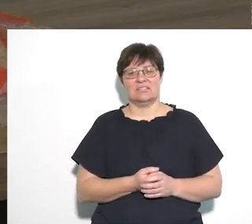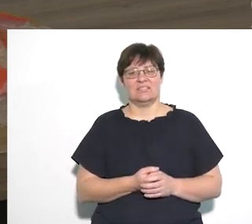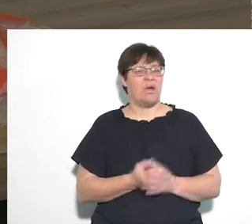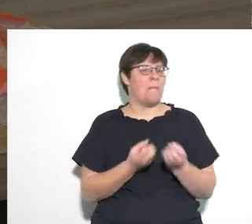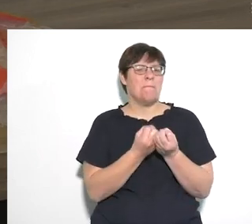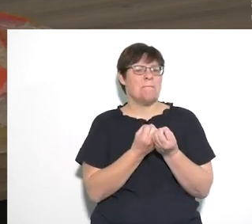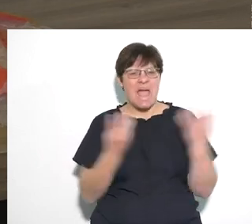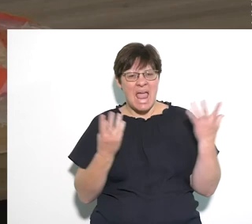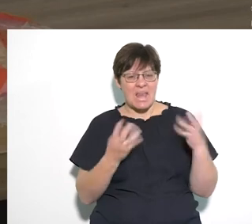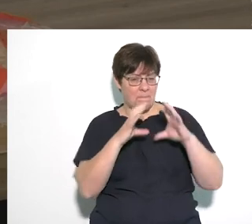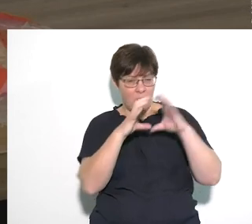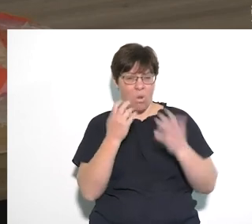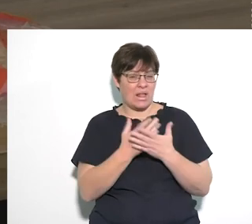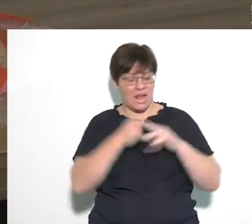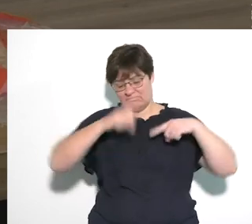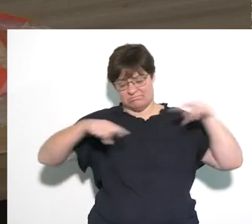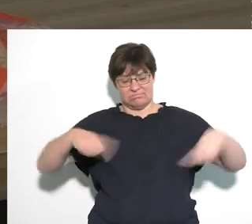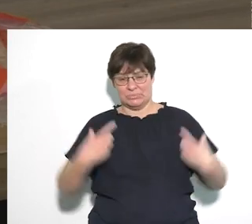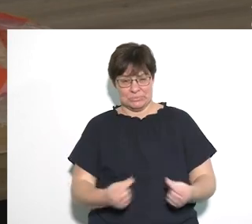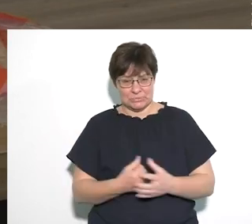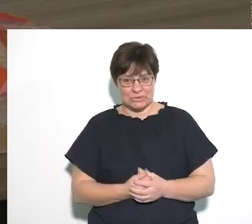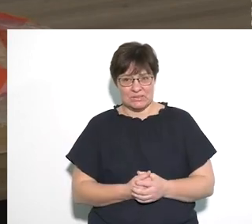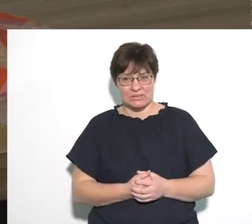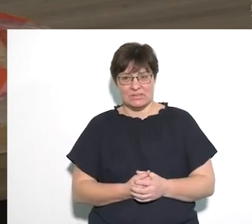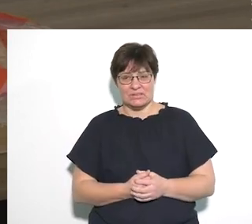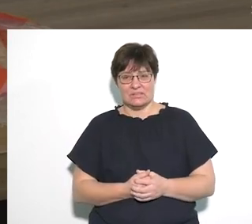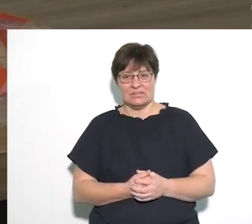You can do many things with these balls, including